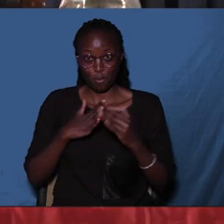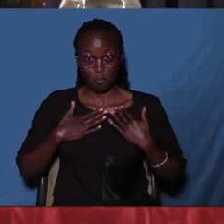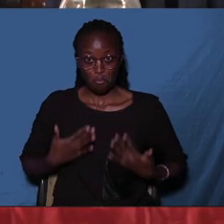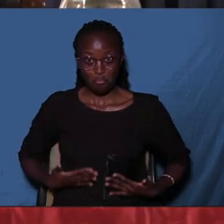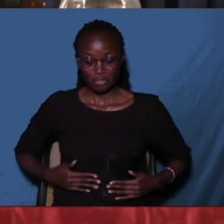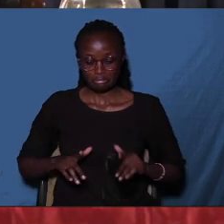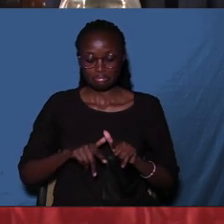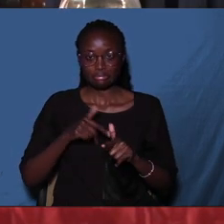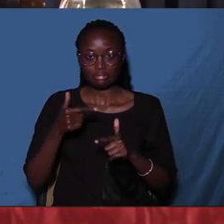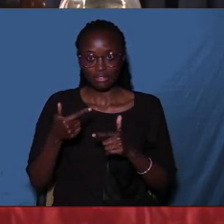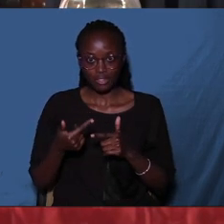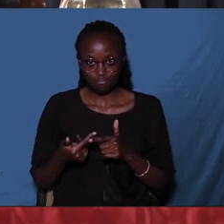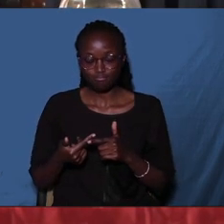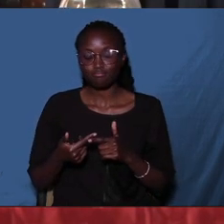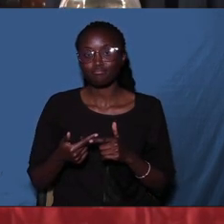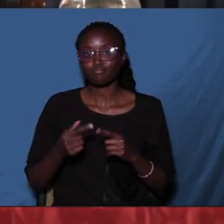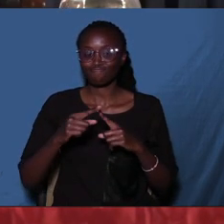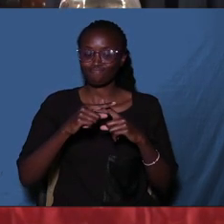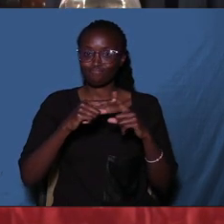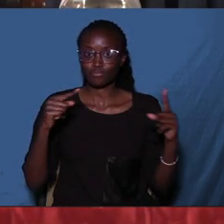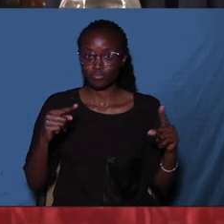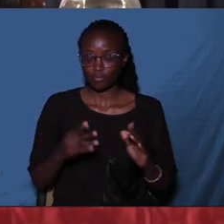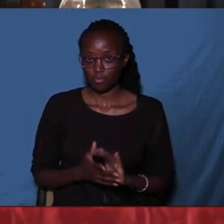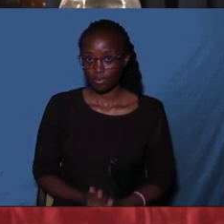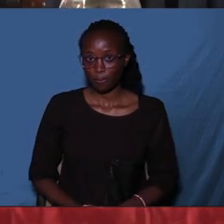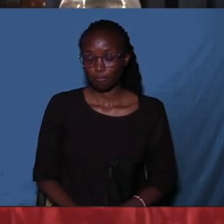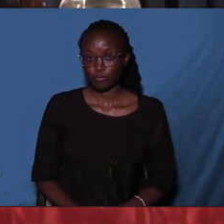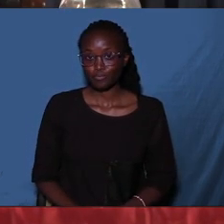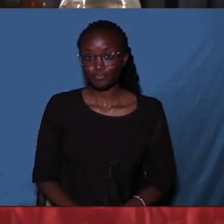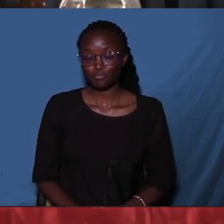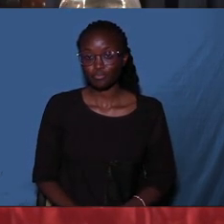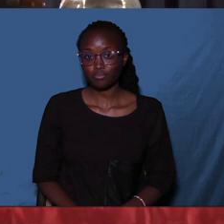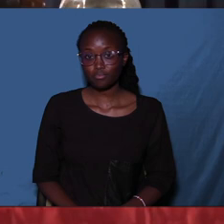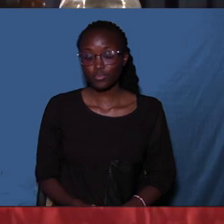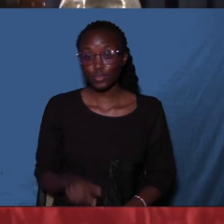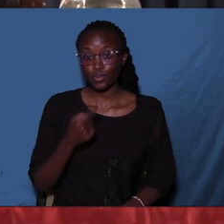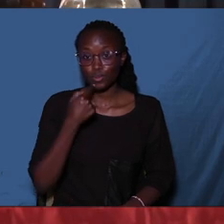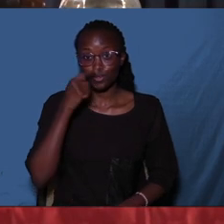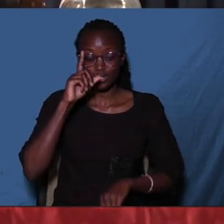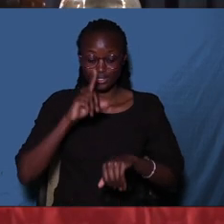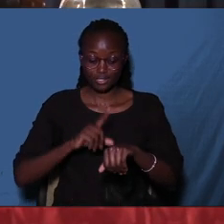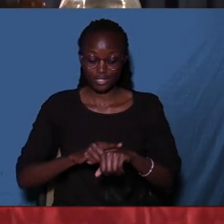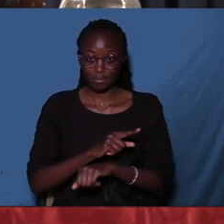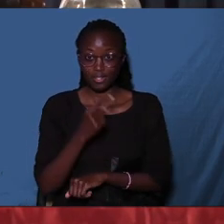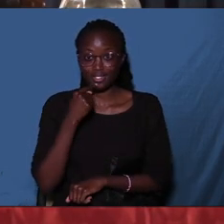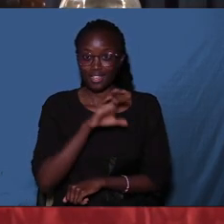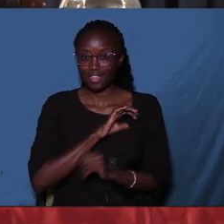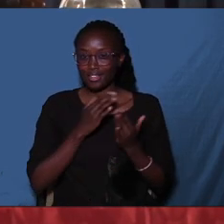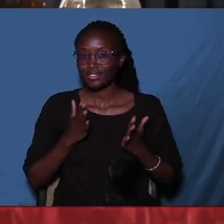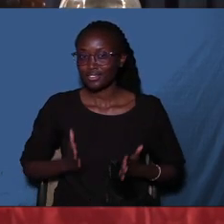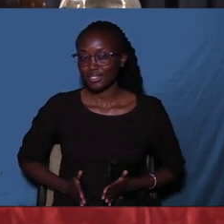he was beheaded. When you call yourself a Christian and indeed in your heart you know you're living for